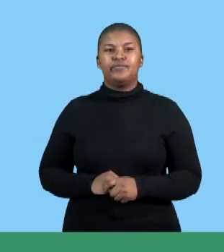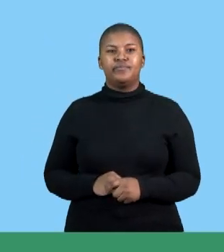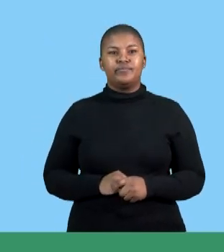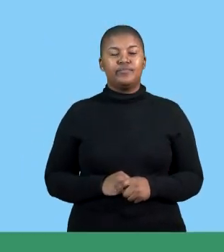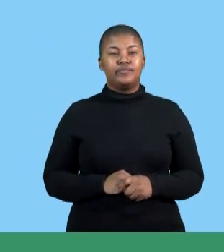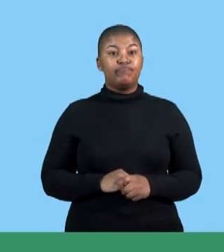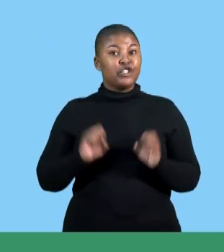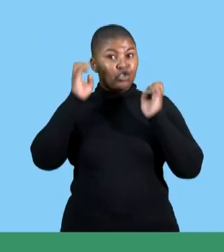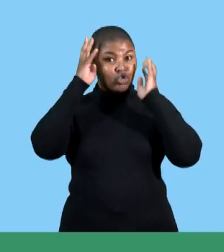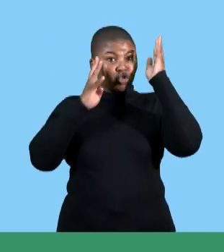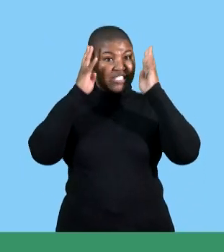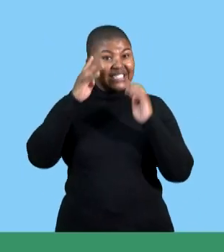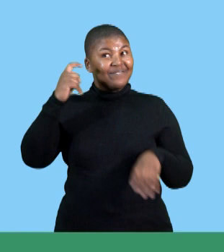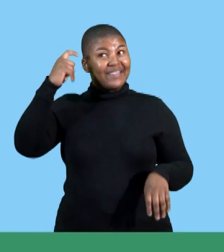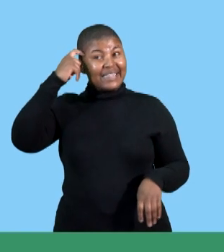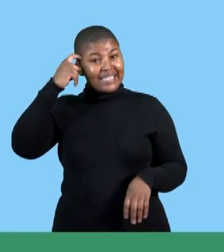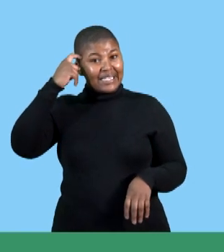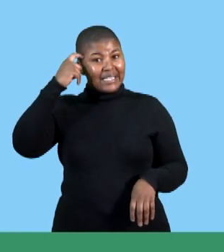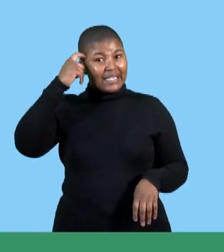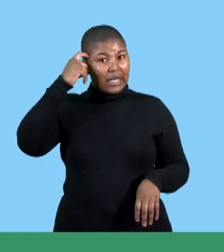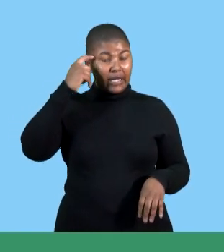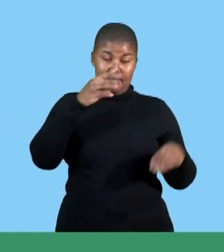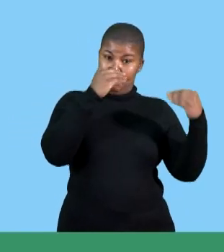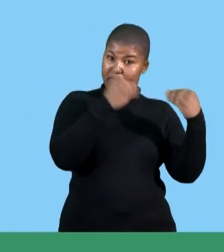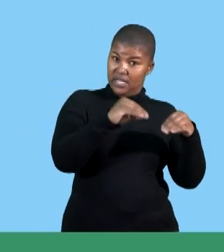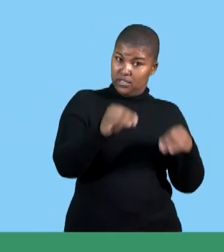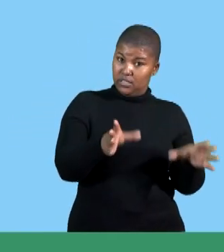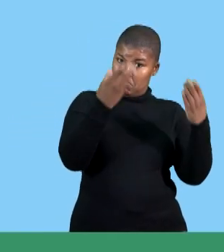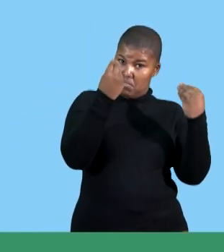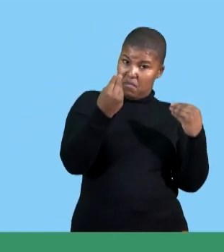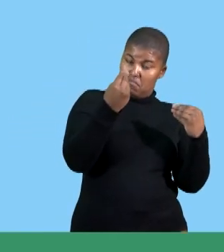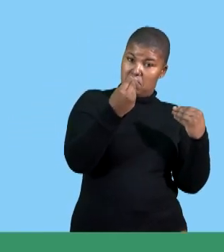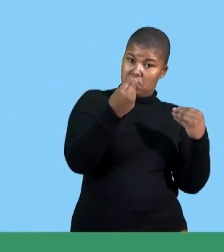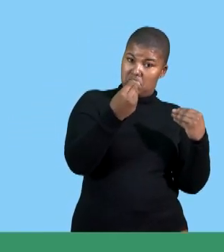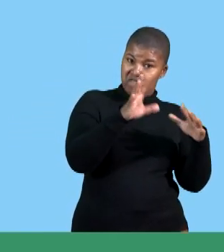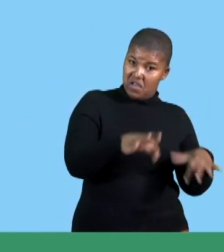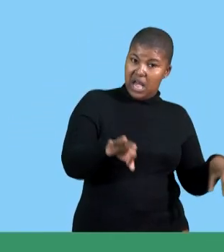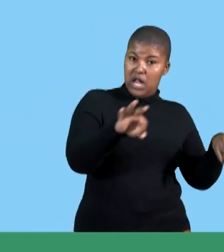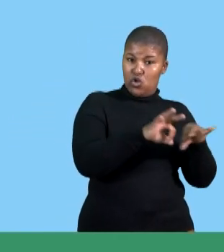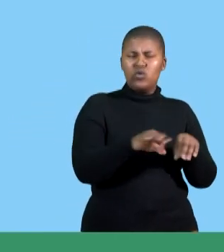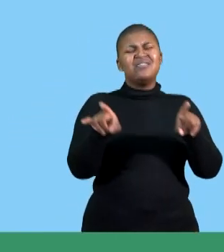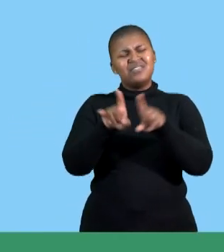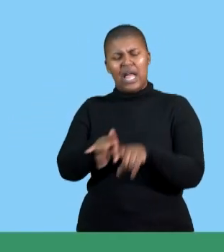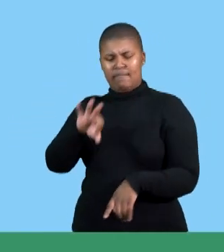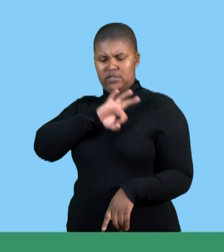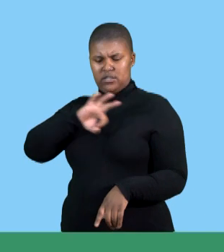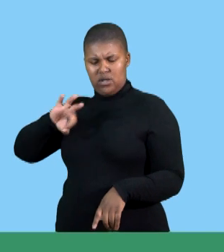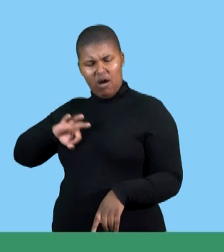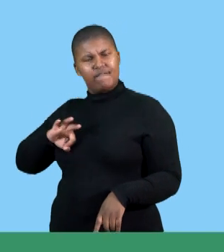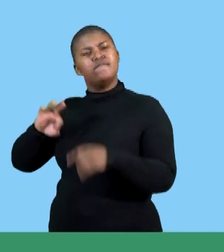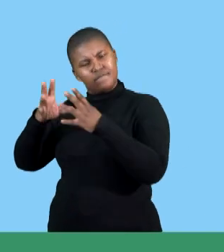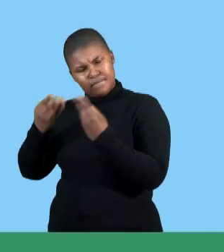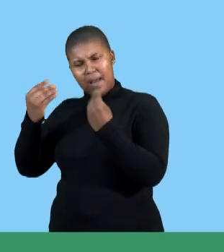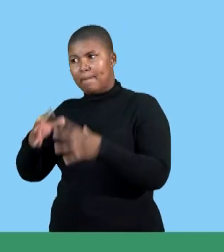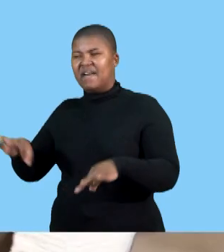Creative thinking benefits both the business and employees, not only the business, but also the employees. Remember,